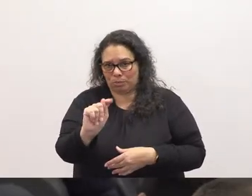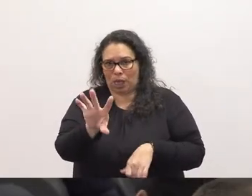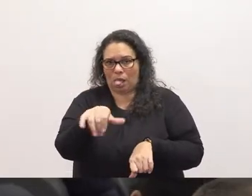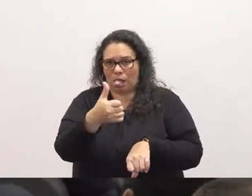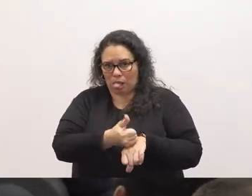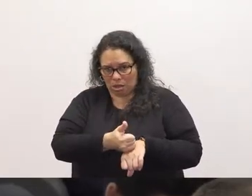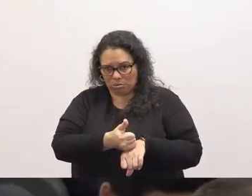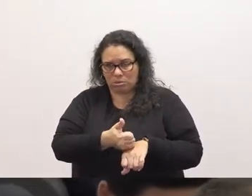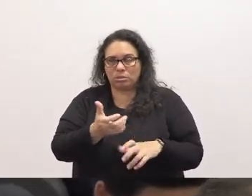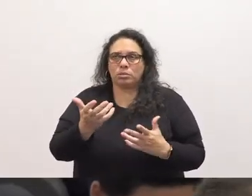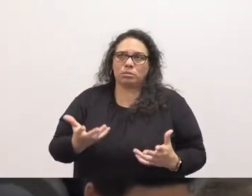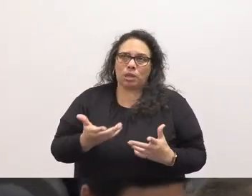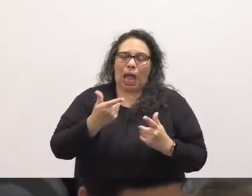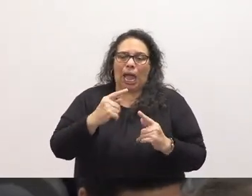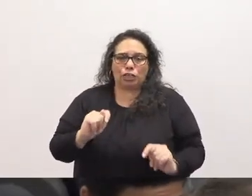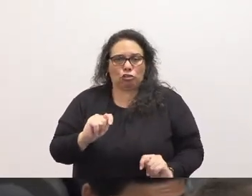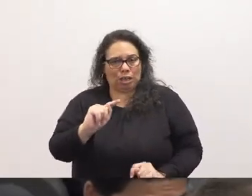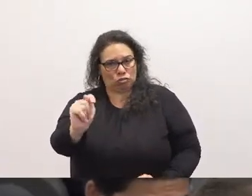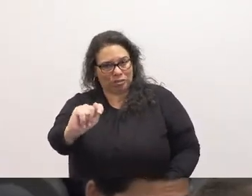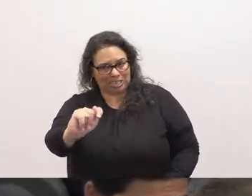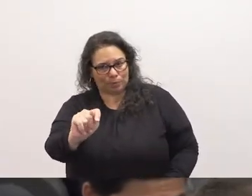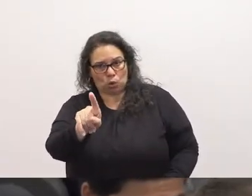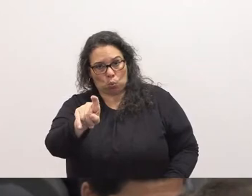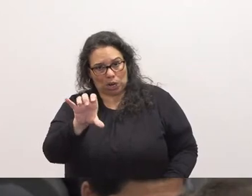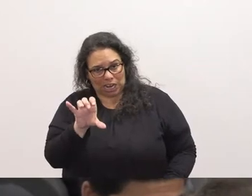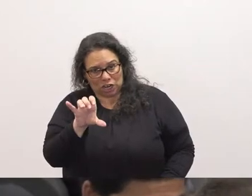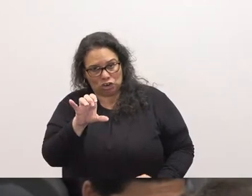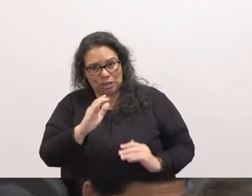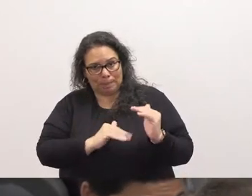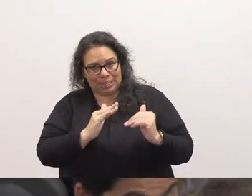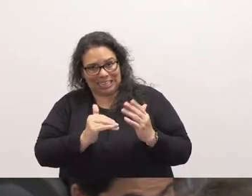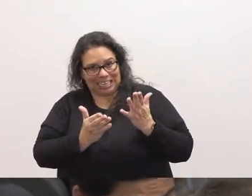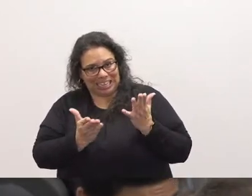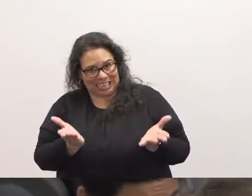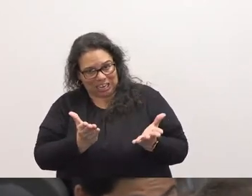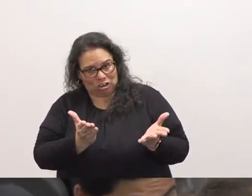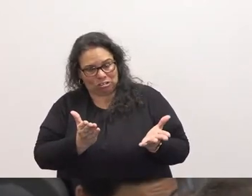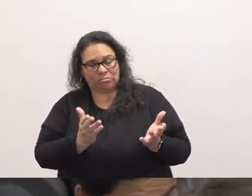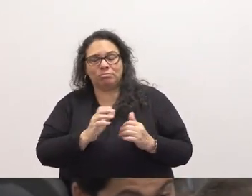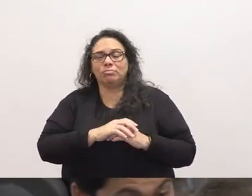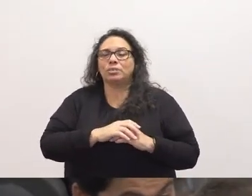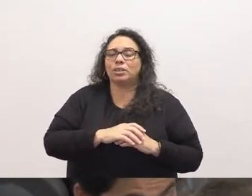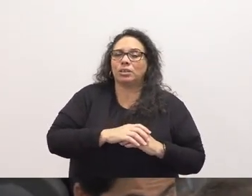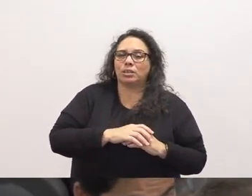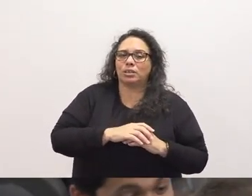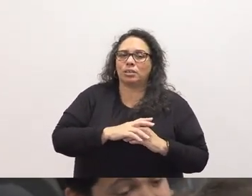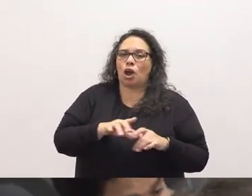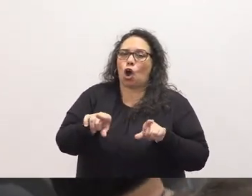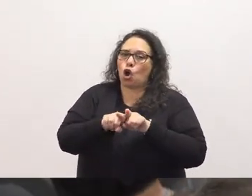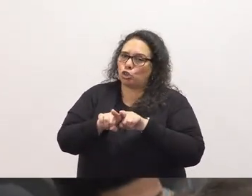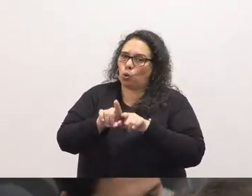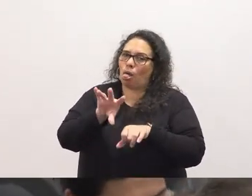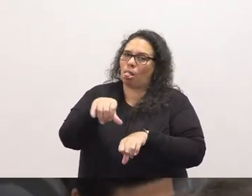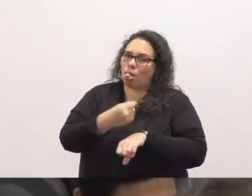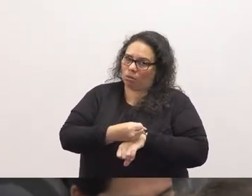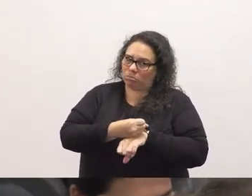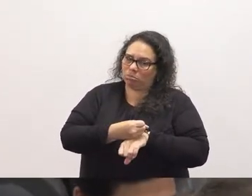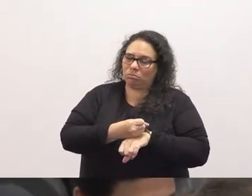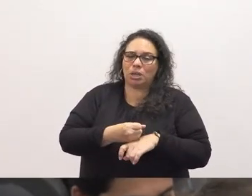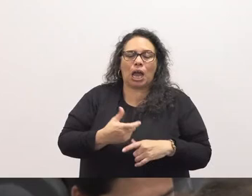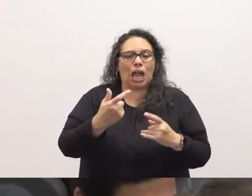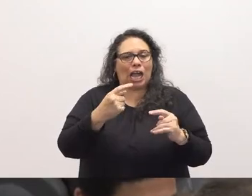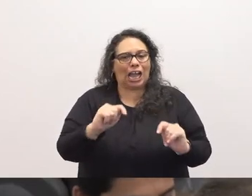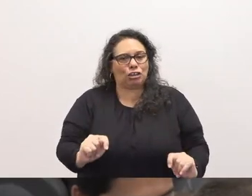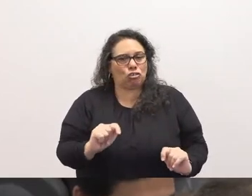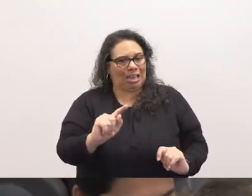locked. I tried the restroom in the 100 building, right here in our school campus, which was also locked. I tried